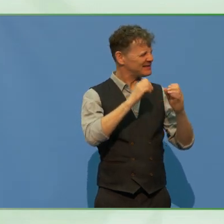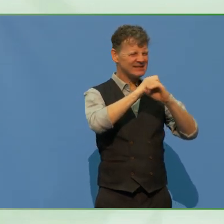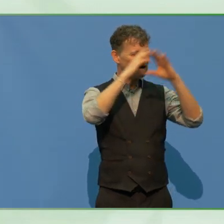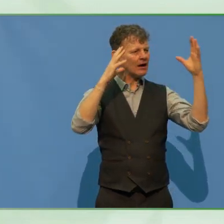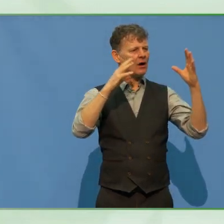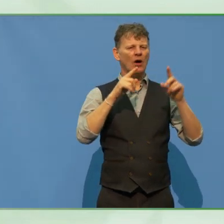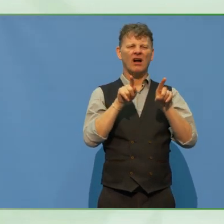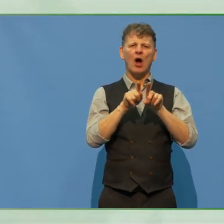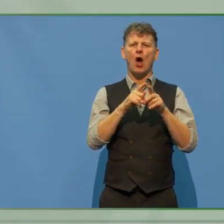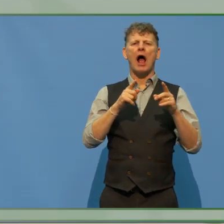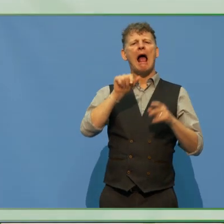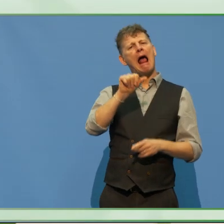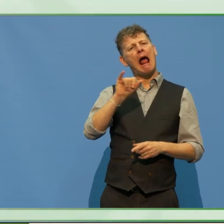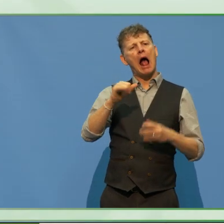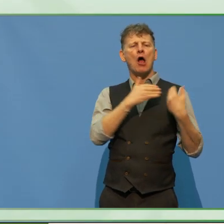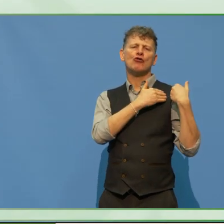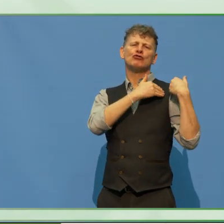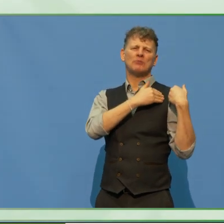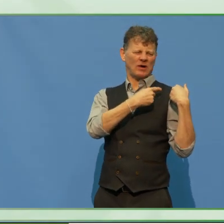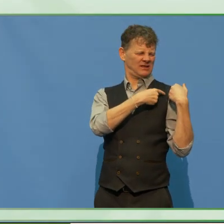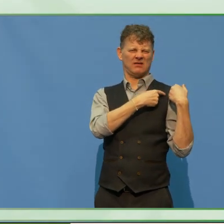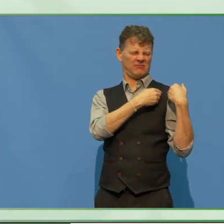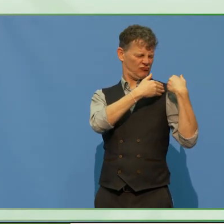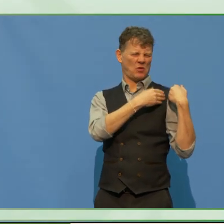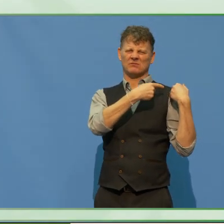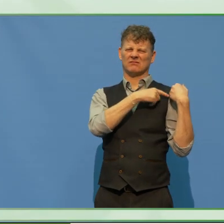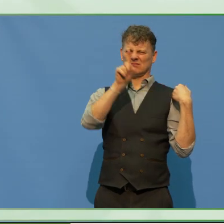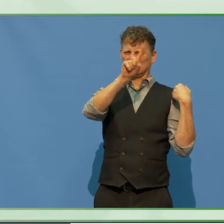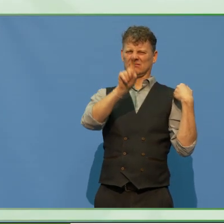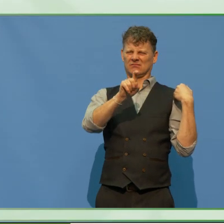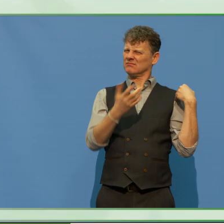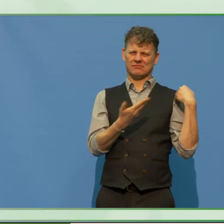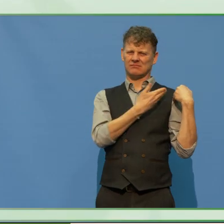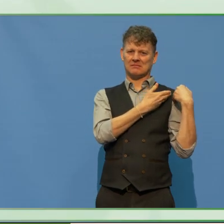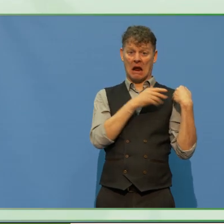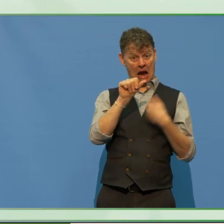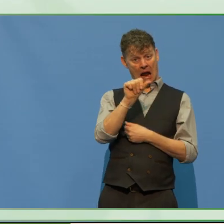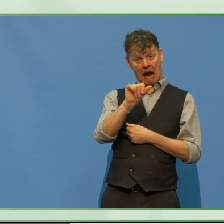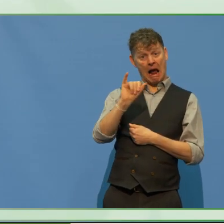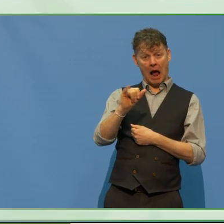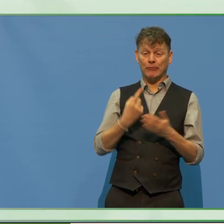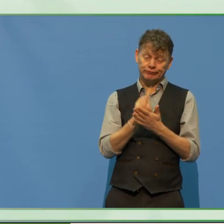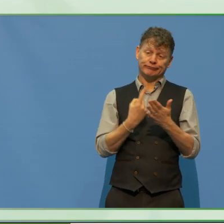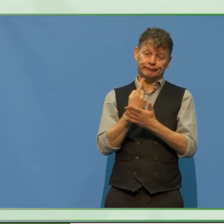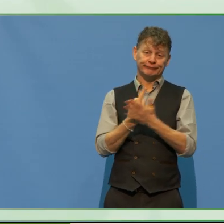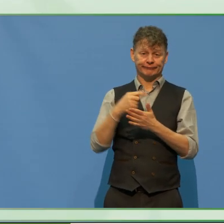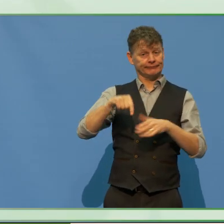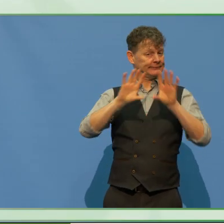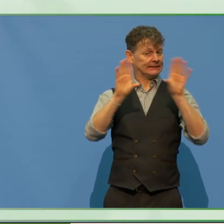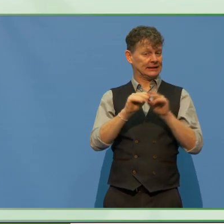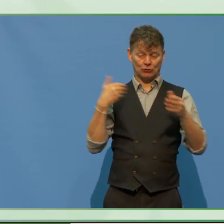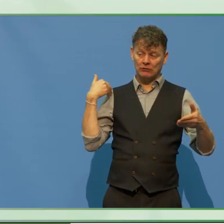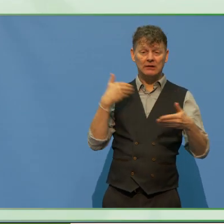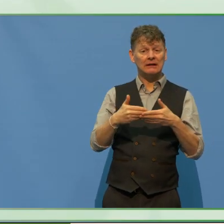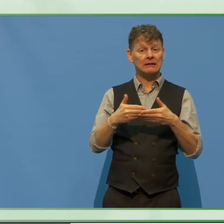responsible AI. You know, having been here for the week, there's been many ways in which AI has shown up in the conversation here at ZeroCon. Some